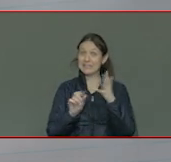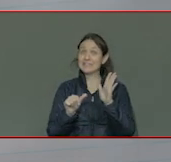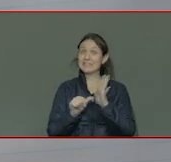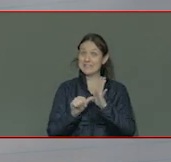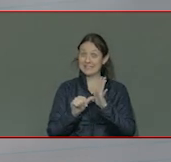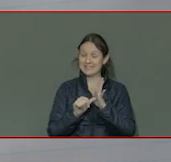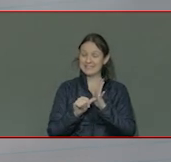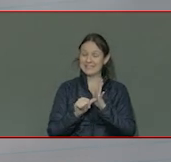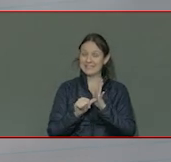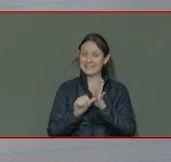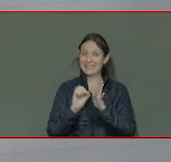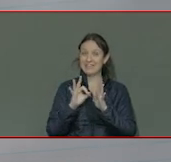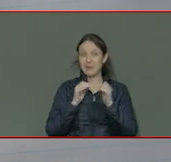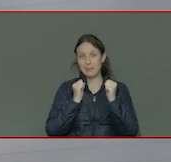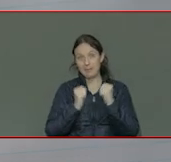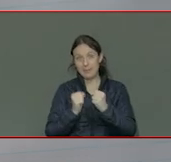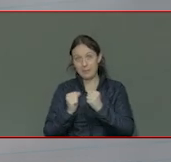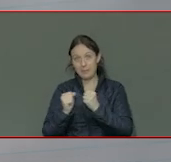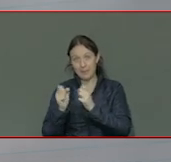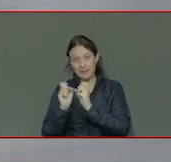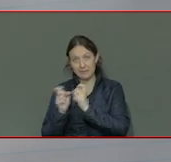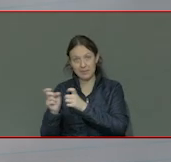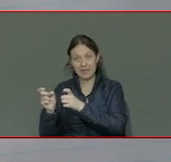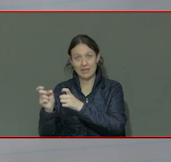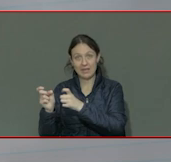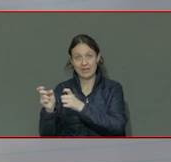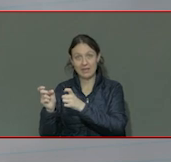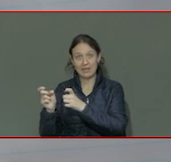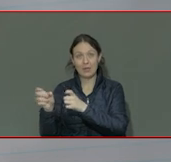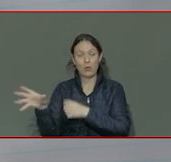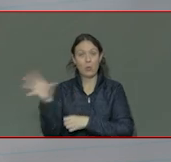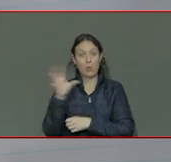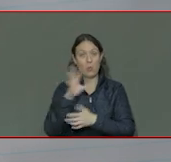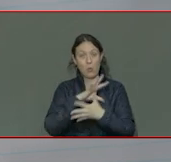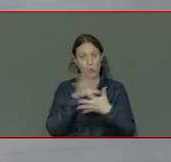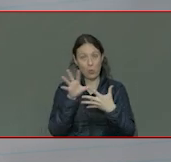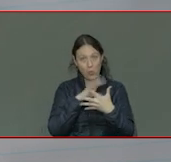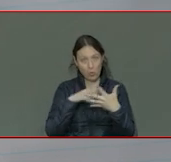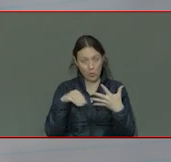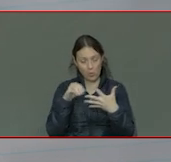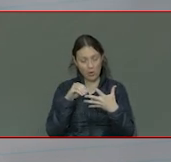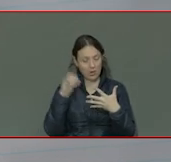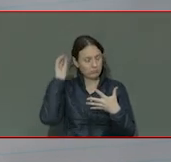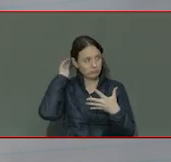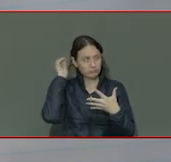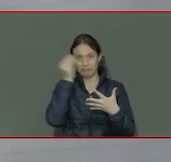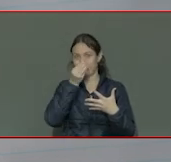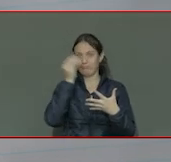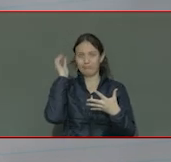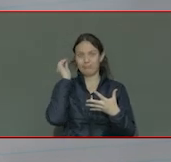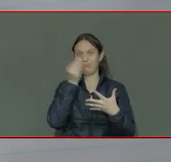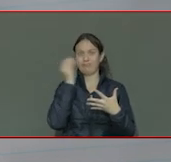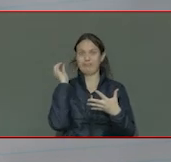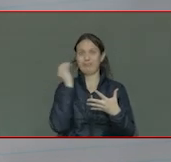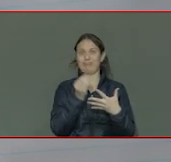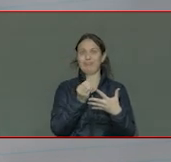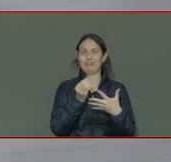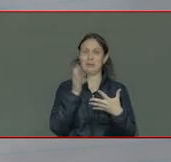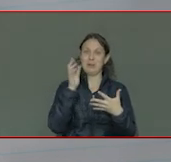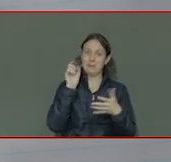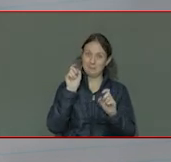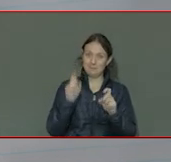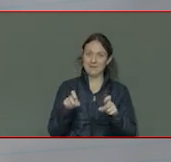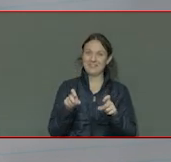you have constant speed, you must know all those things that is disguised into